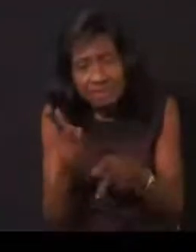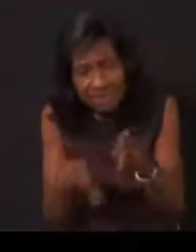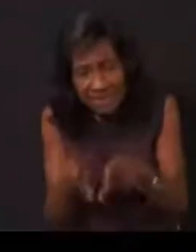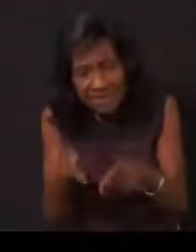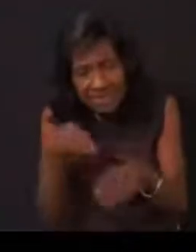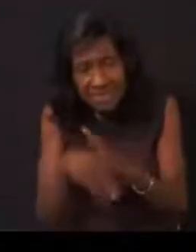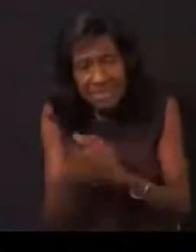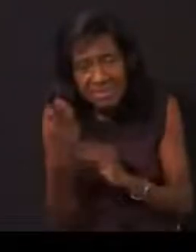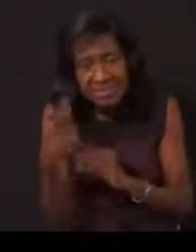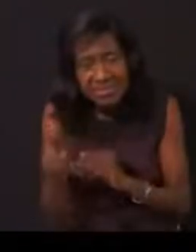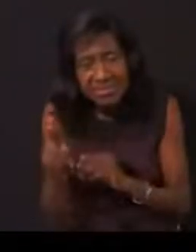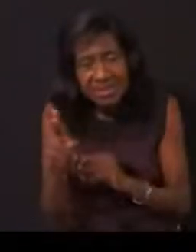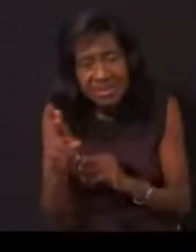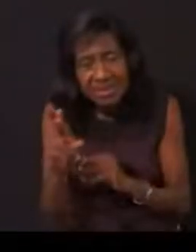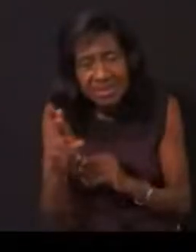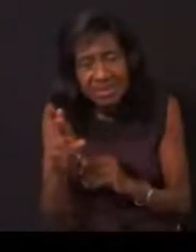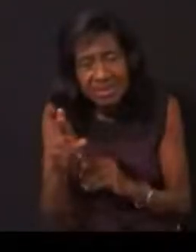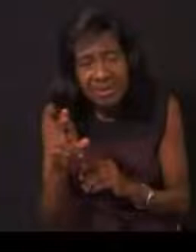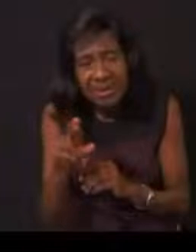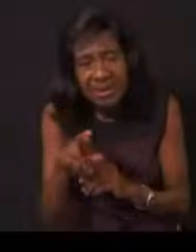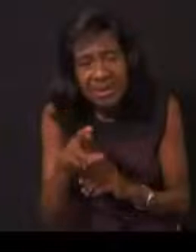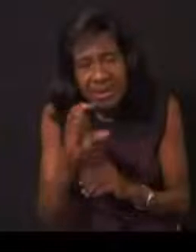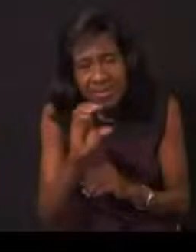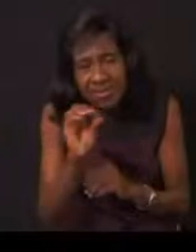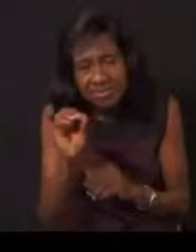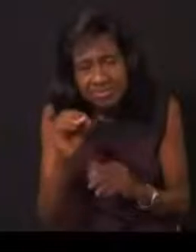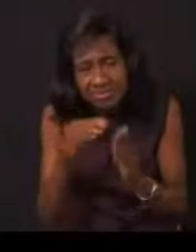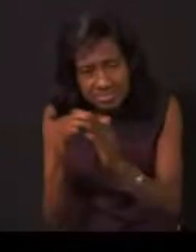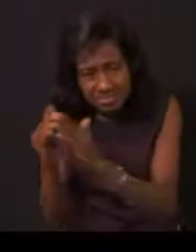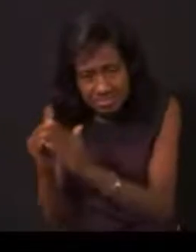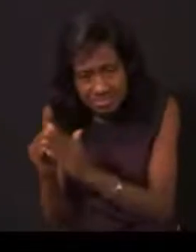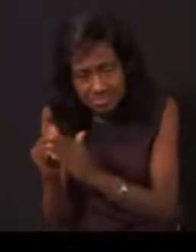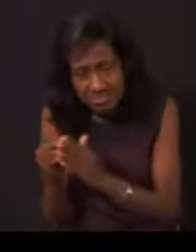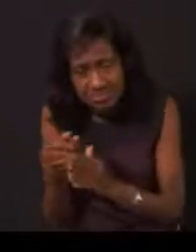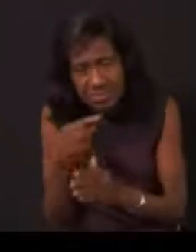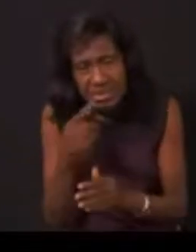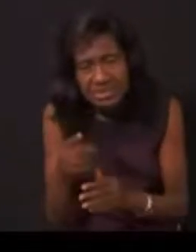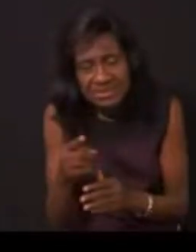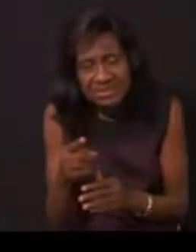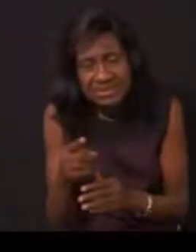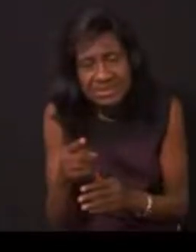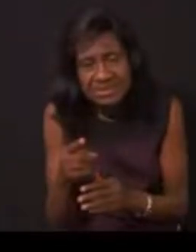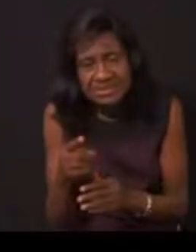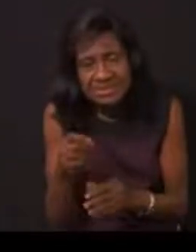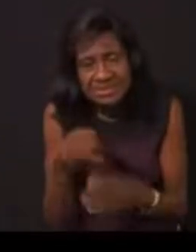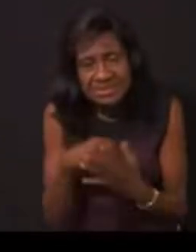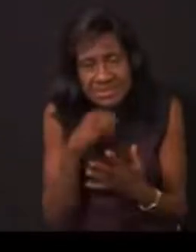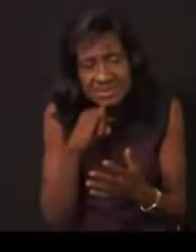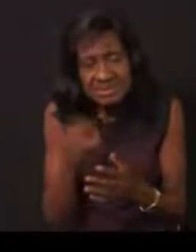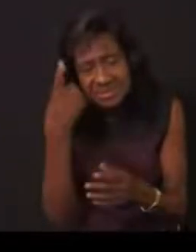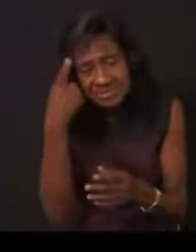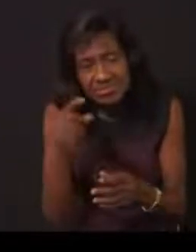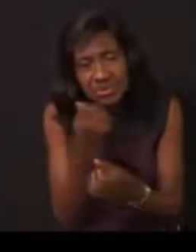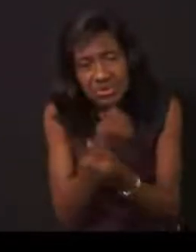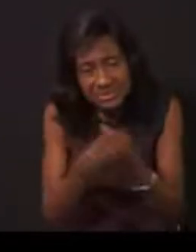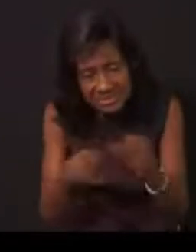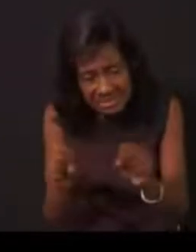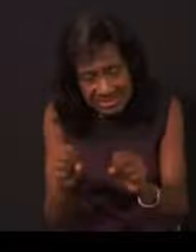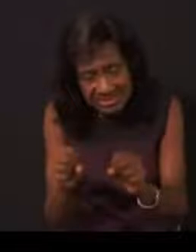But there is a vetting process, and out of abundance of caution and safety to not only ourselves, but to avoid